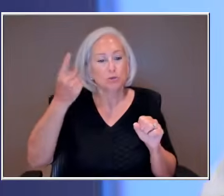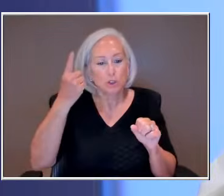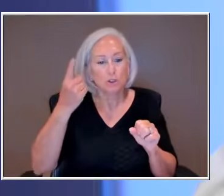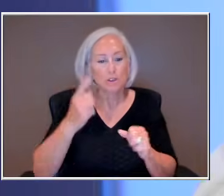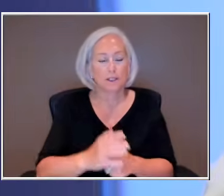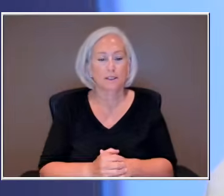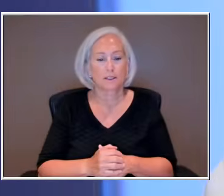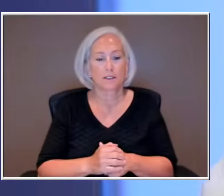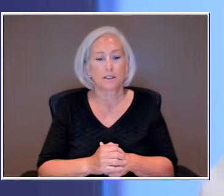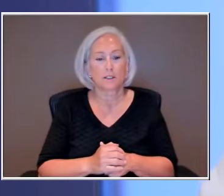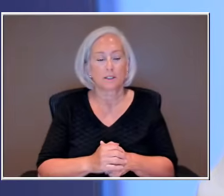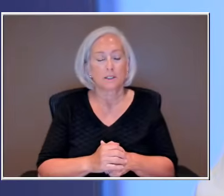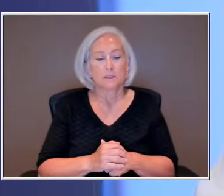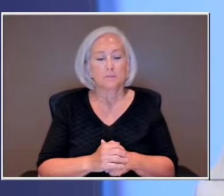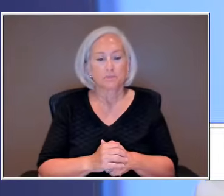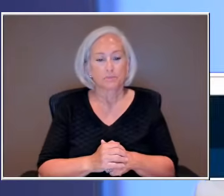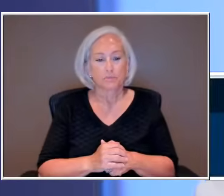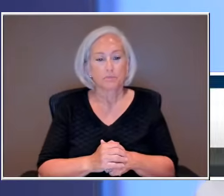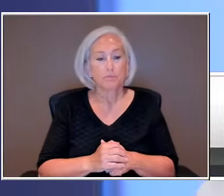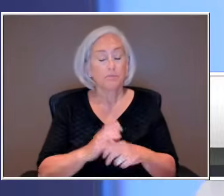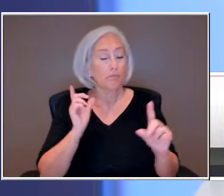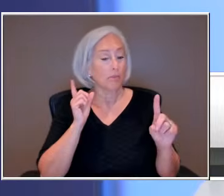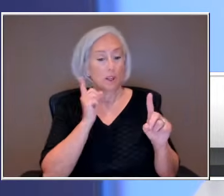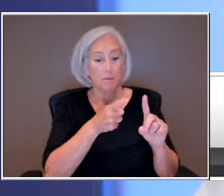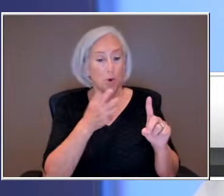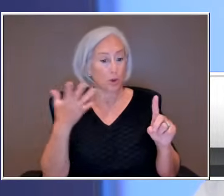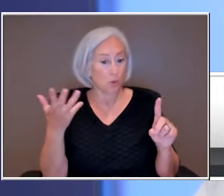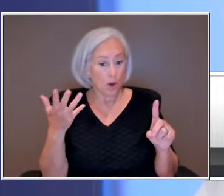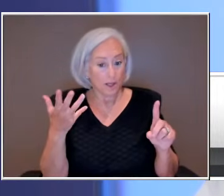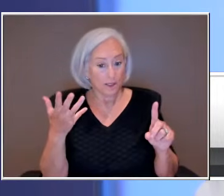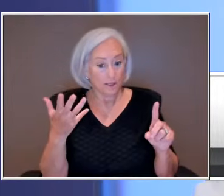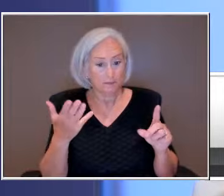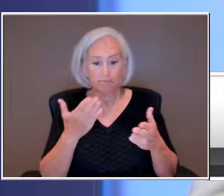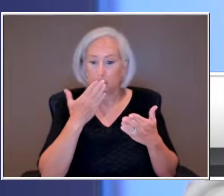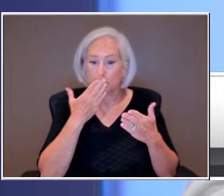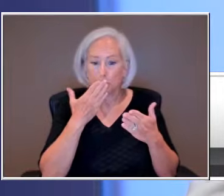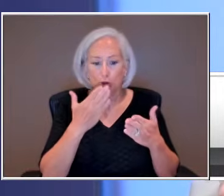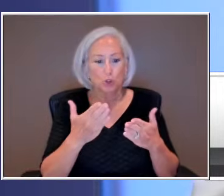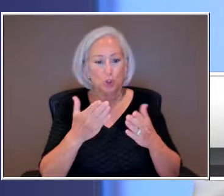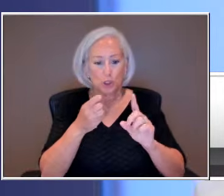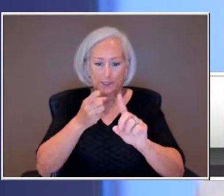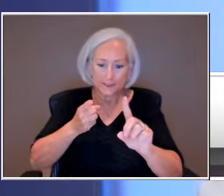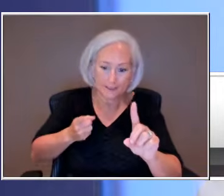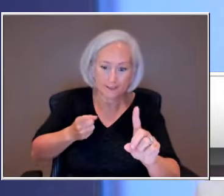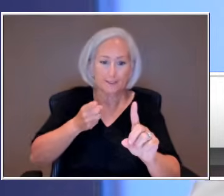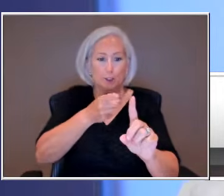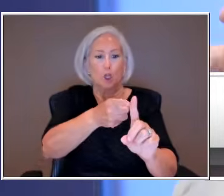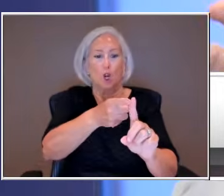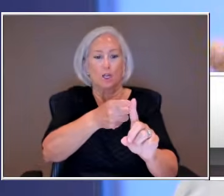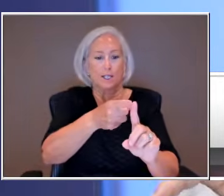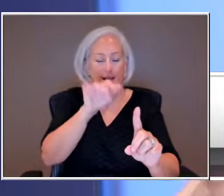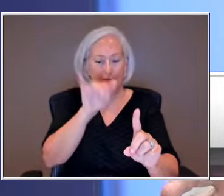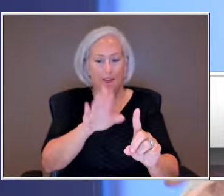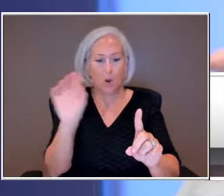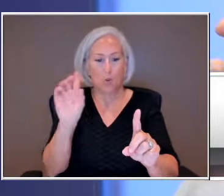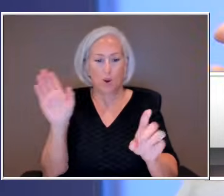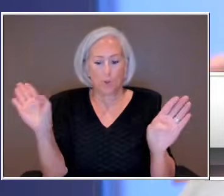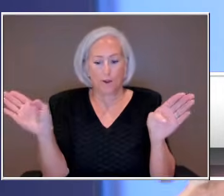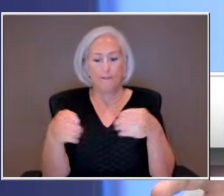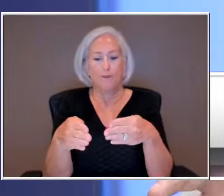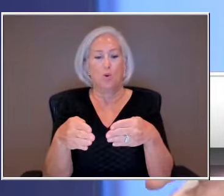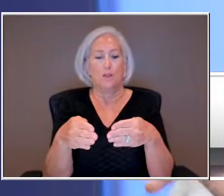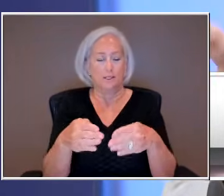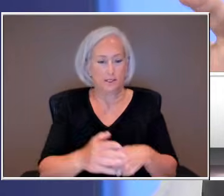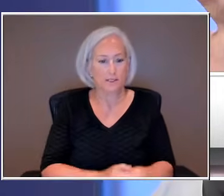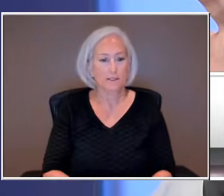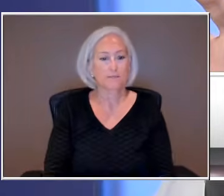here is that maybe it's because we have a great target. That's a very important thing, is that this is where the focus is that where's that target that we can